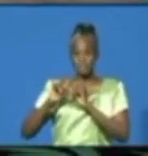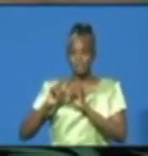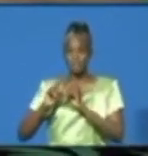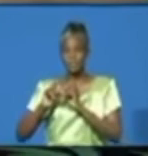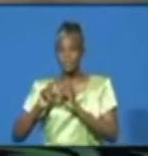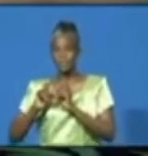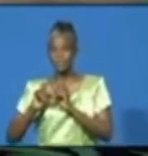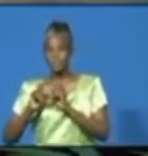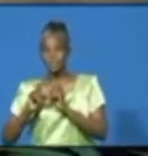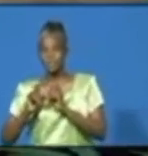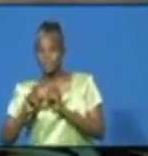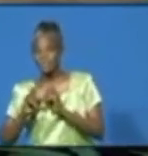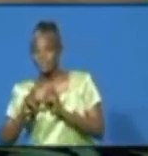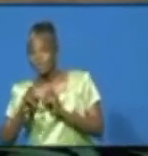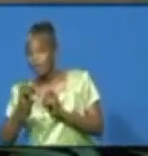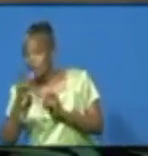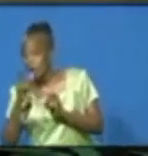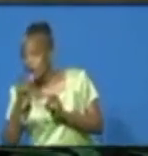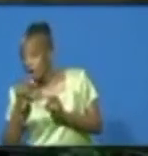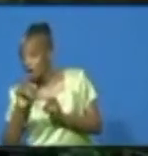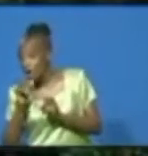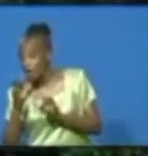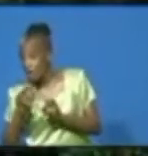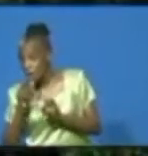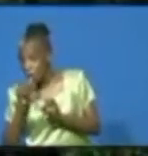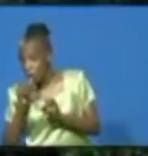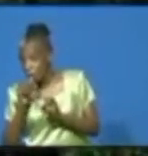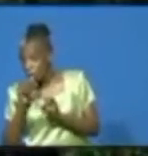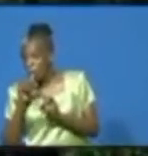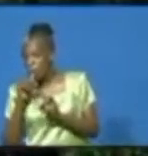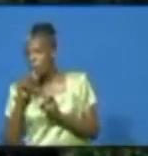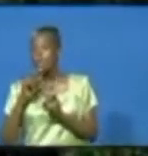or for them who will trust unto me.